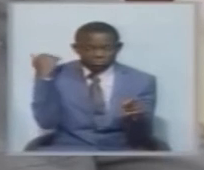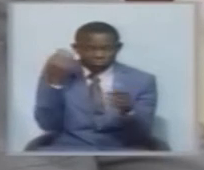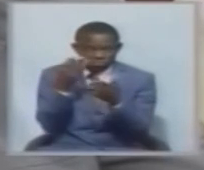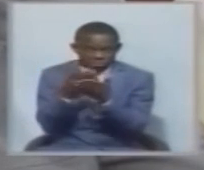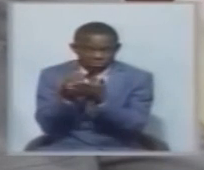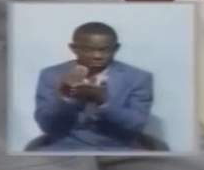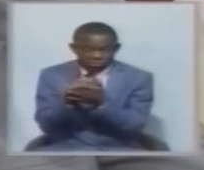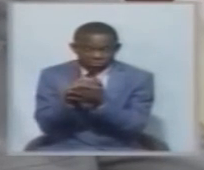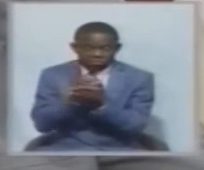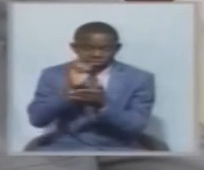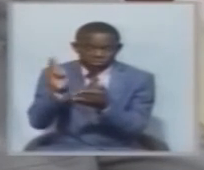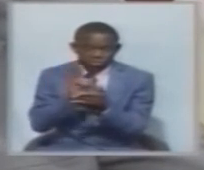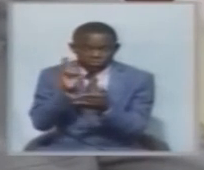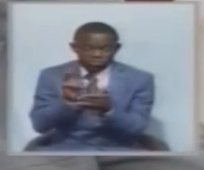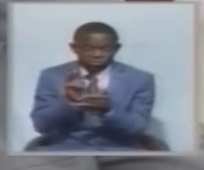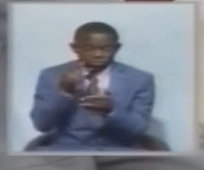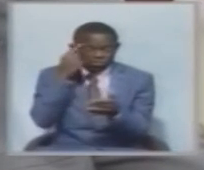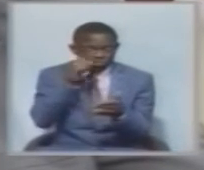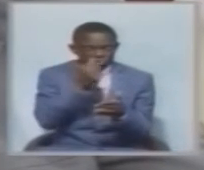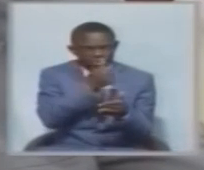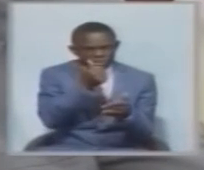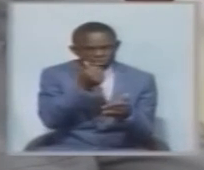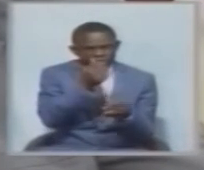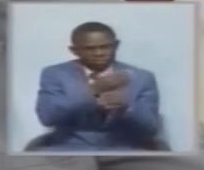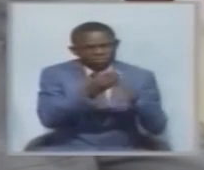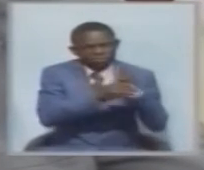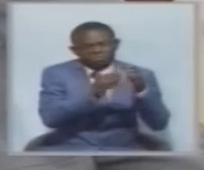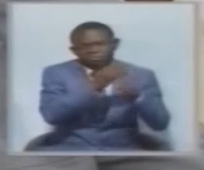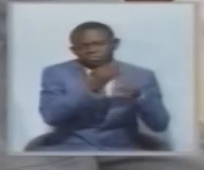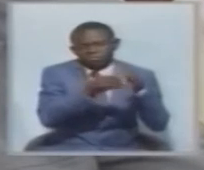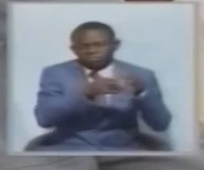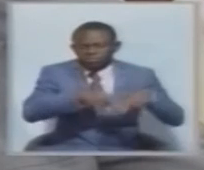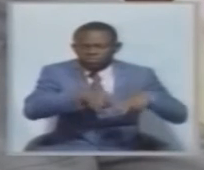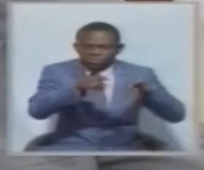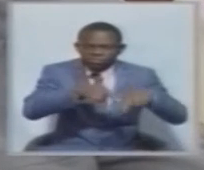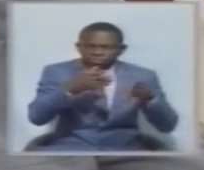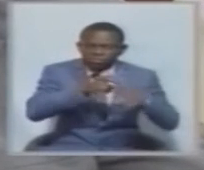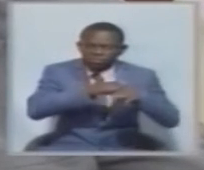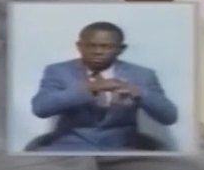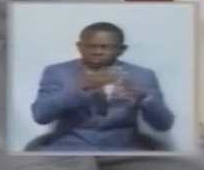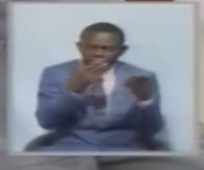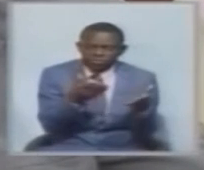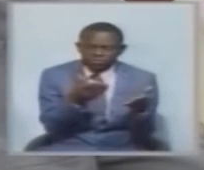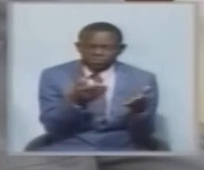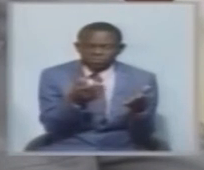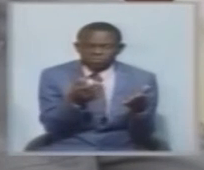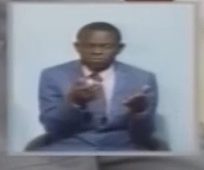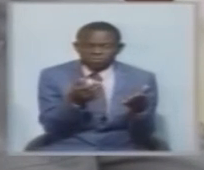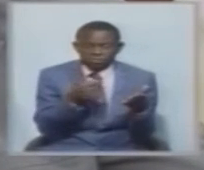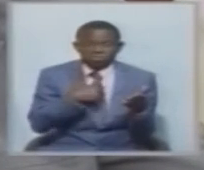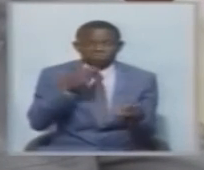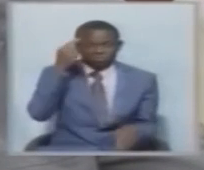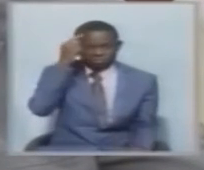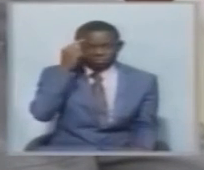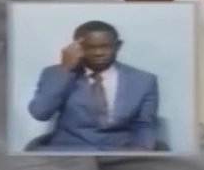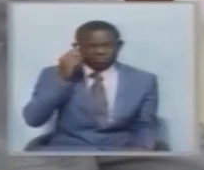them on these particular infrastructure, including transport and other logistics. So I think we